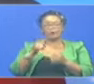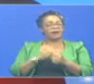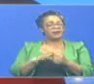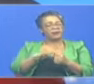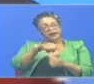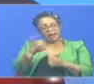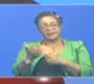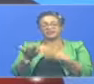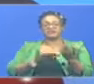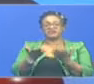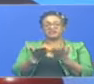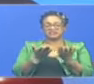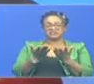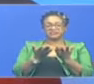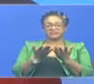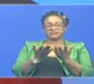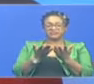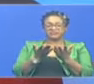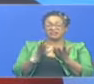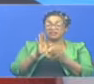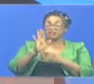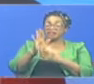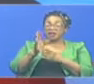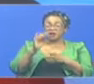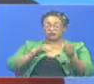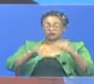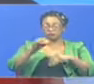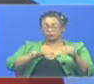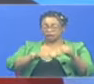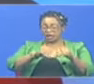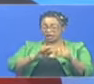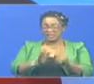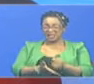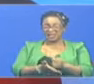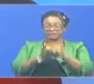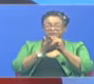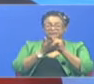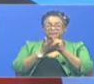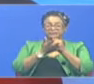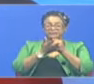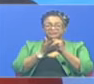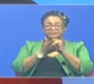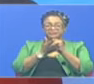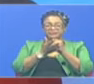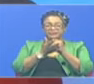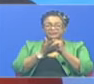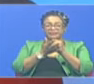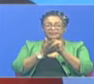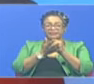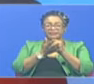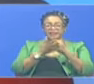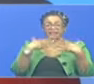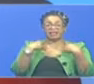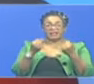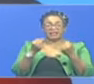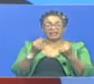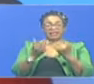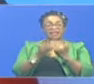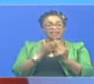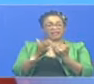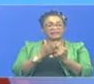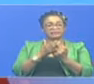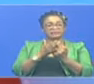services. Their contribution has helped in enhancing our health care capacity. Thank